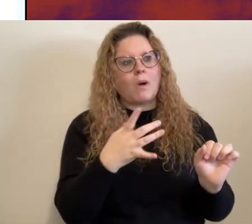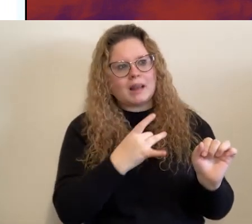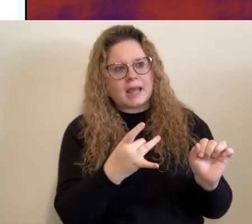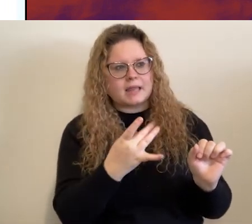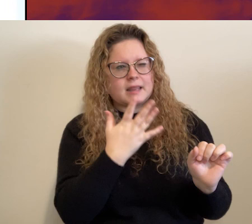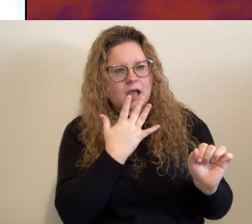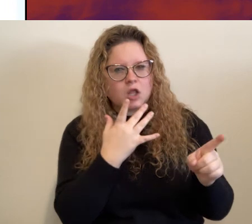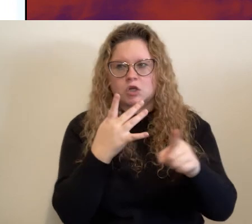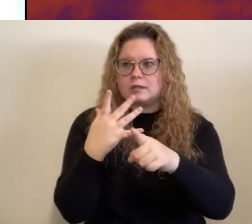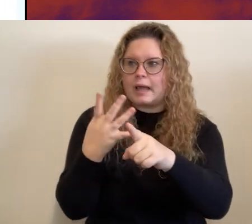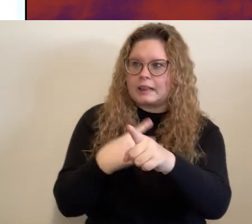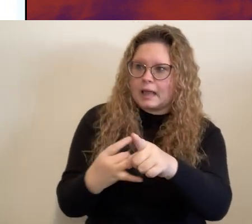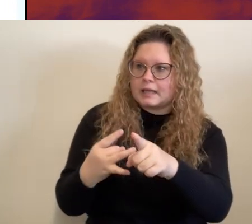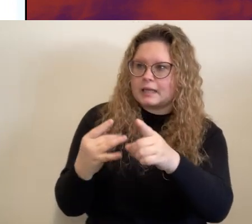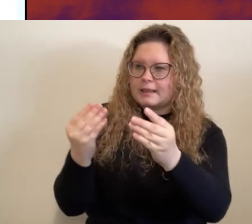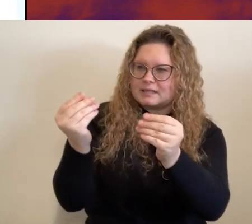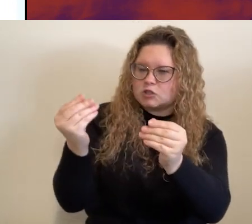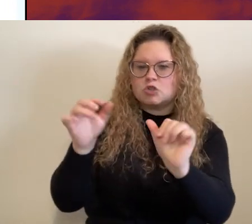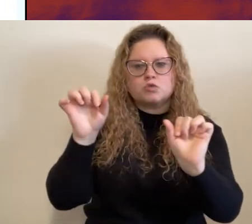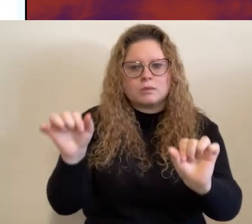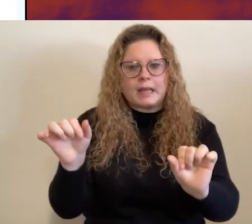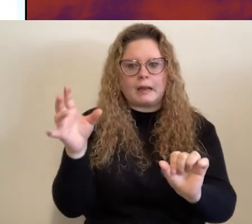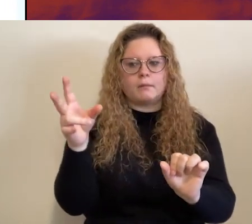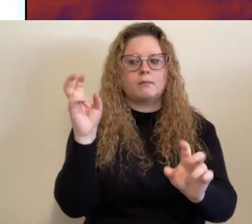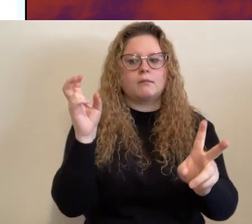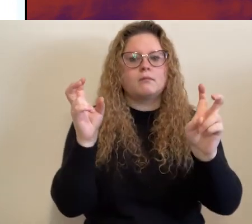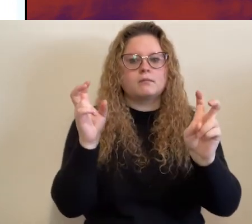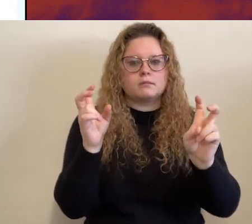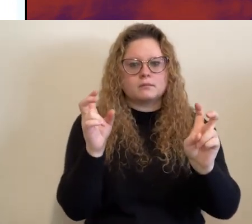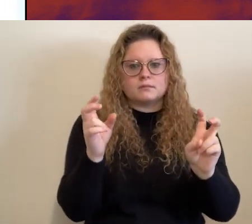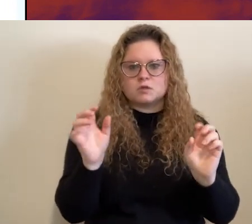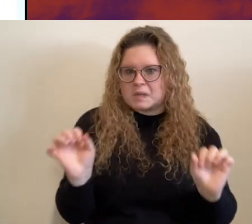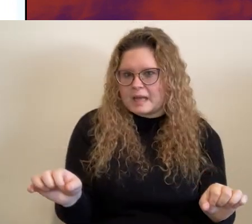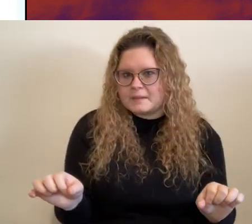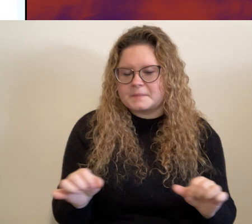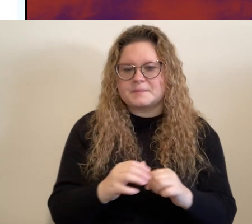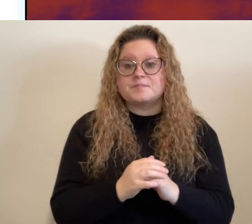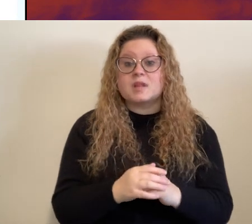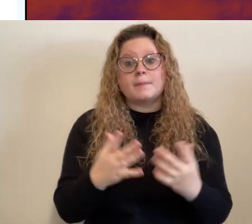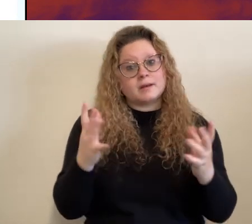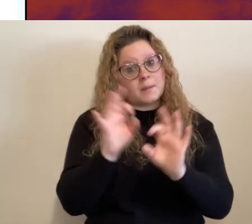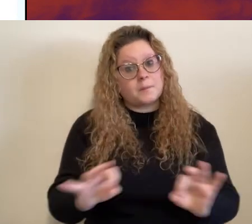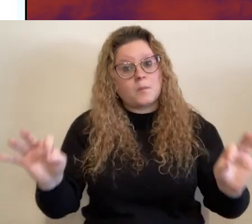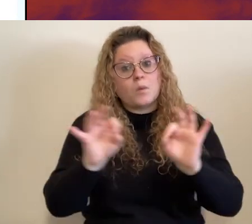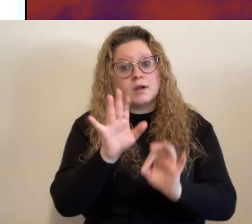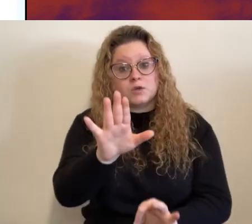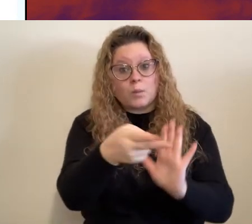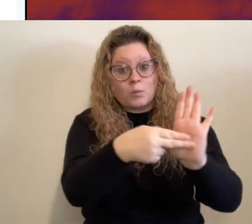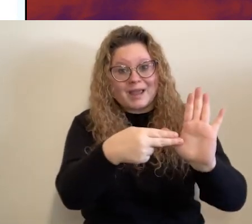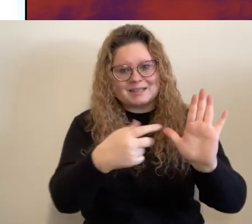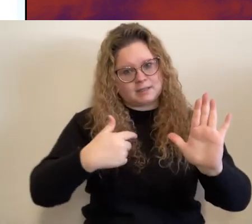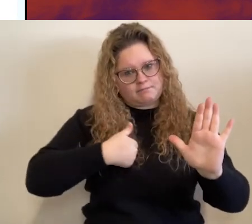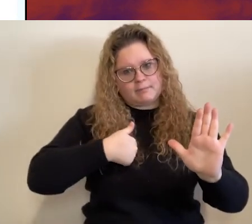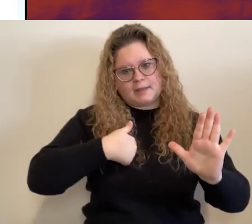it's you, then it's going to really intimate. You're going to get there someday. But if it's you and a bunch of people, then you have to figure out what